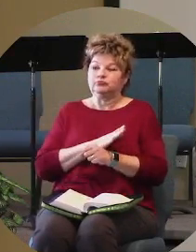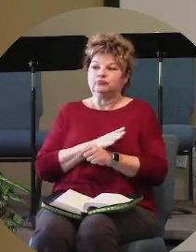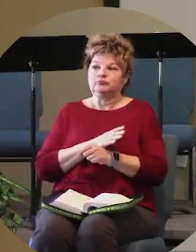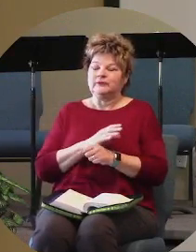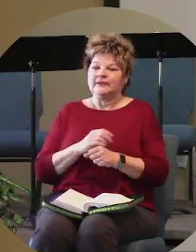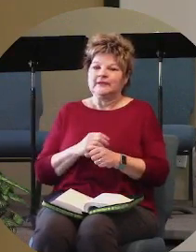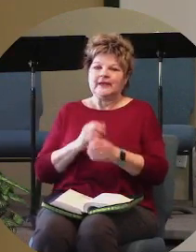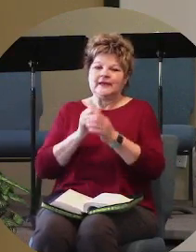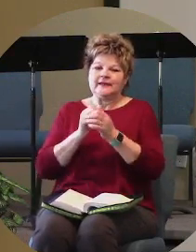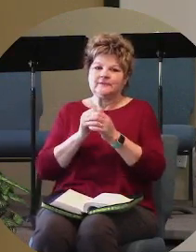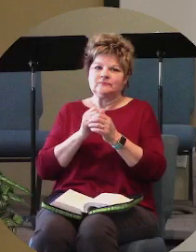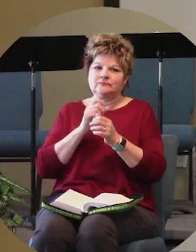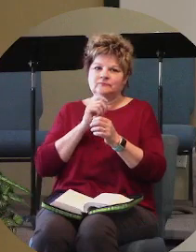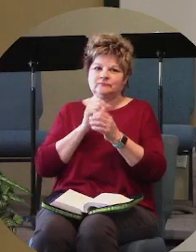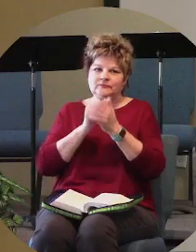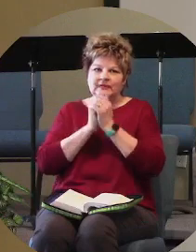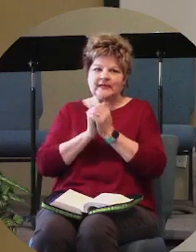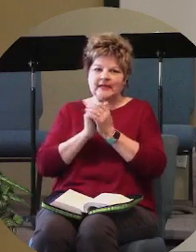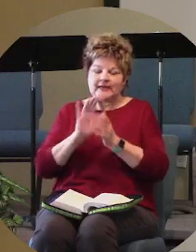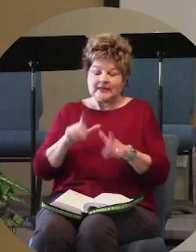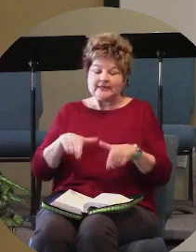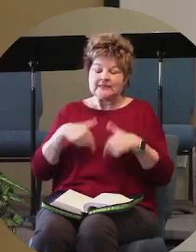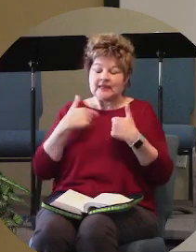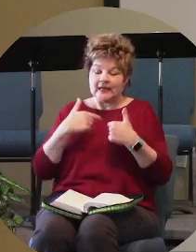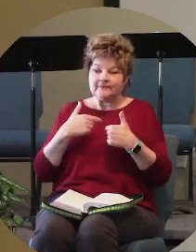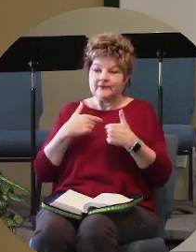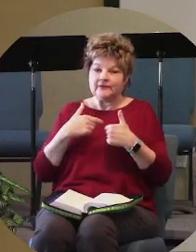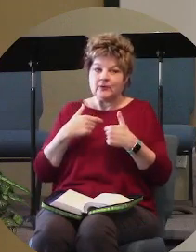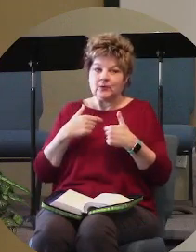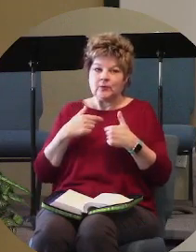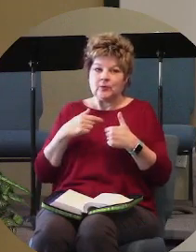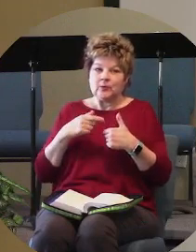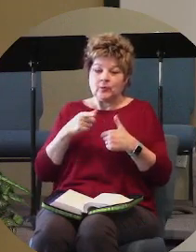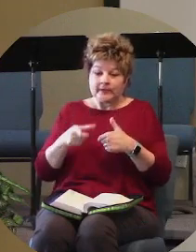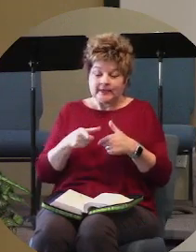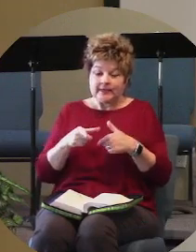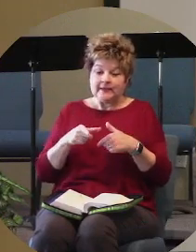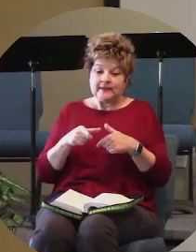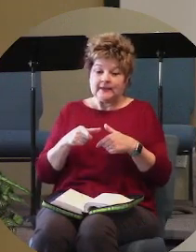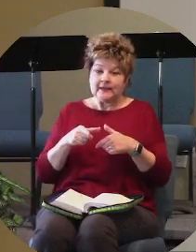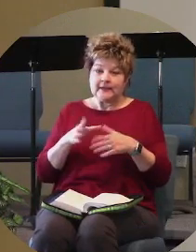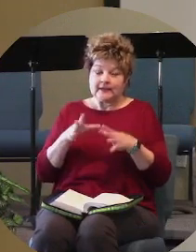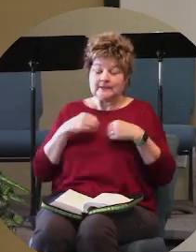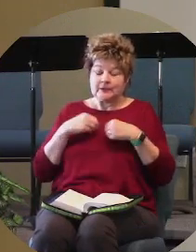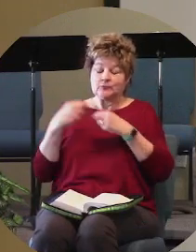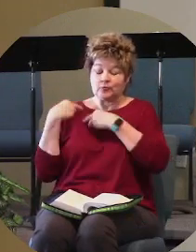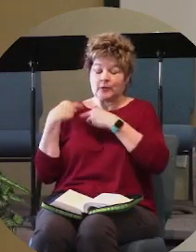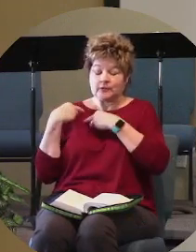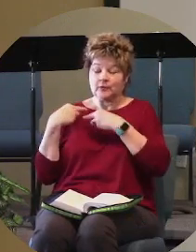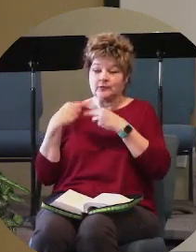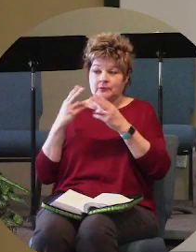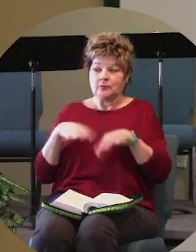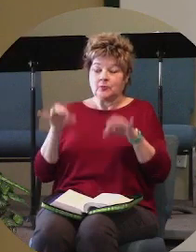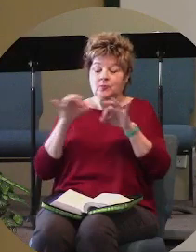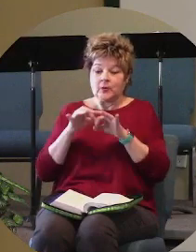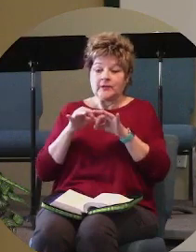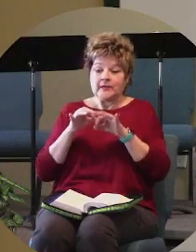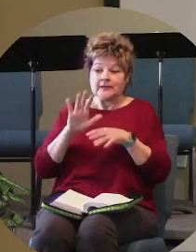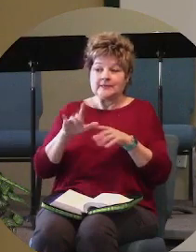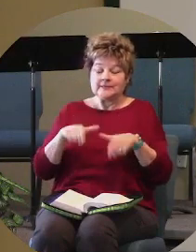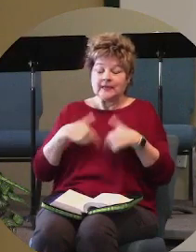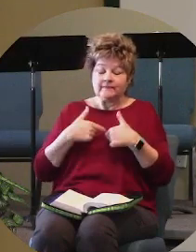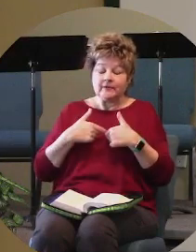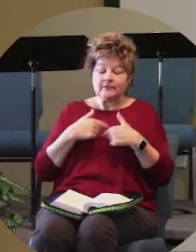that what he had taken on as a responsibility was the most important thing in his life. And when Jesus met him on the road to